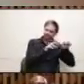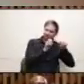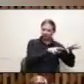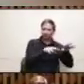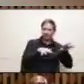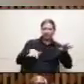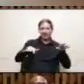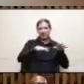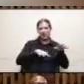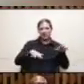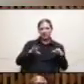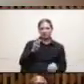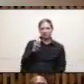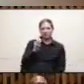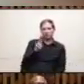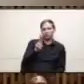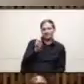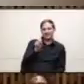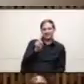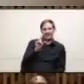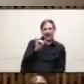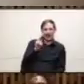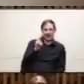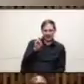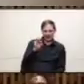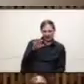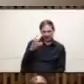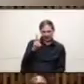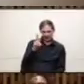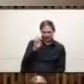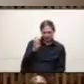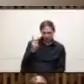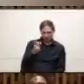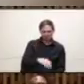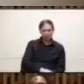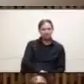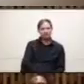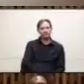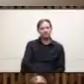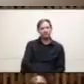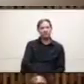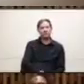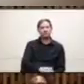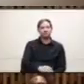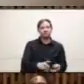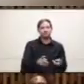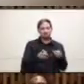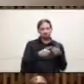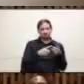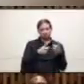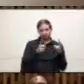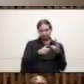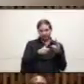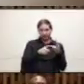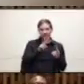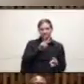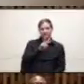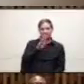called Musiani View. On VBS matter, is the position is